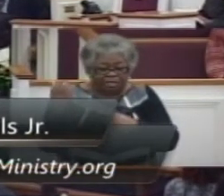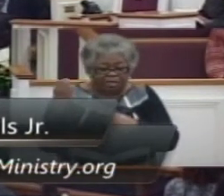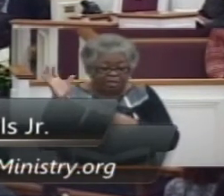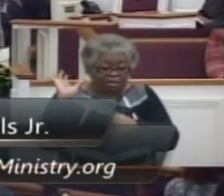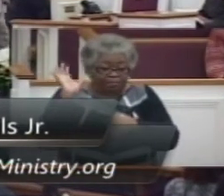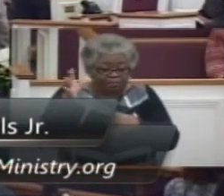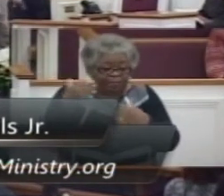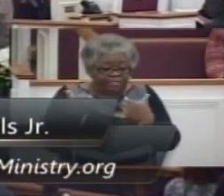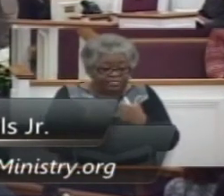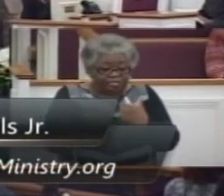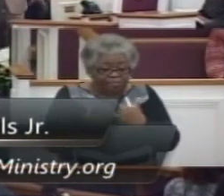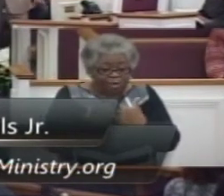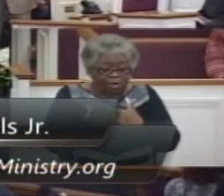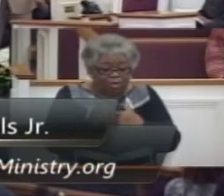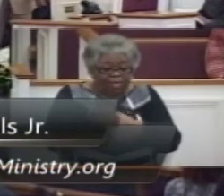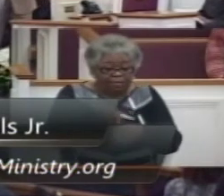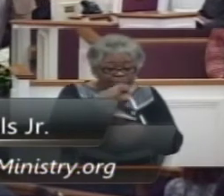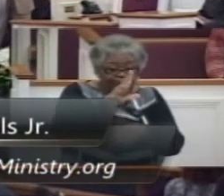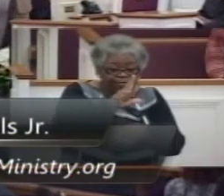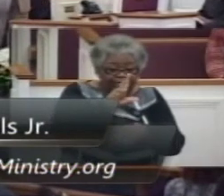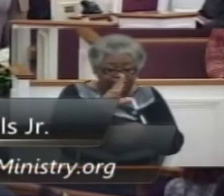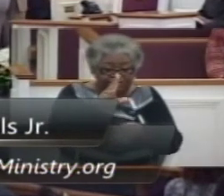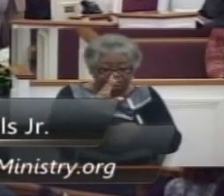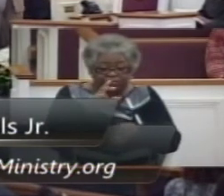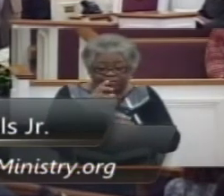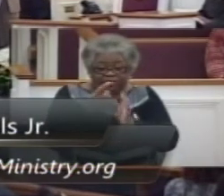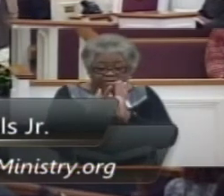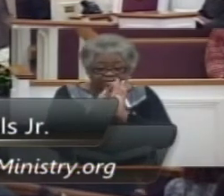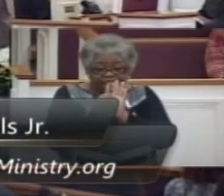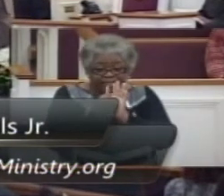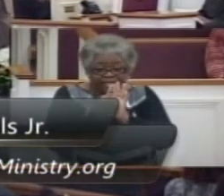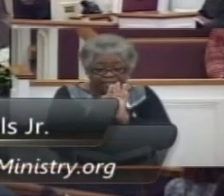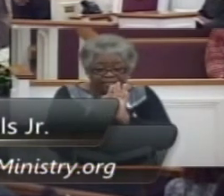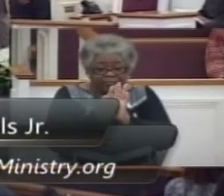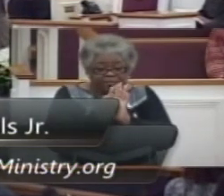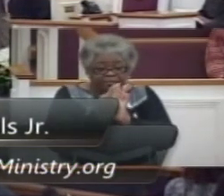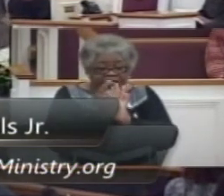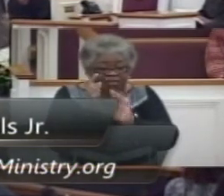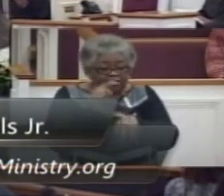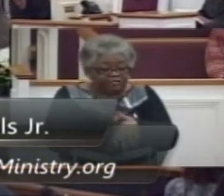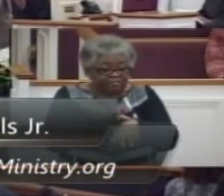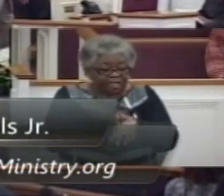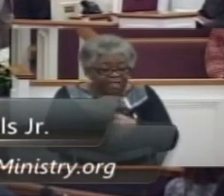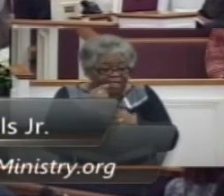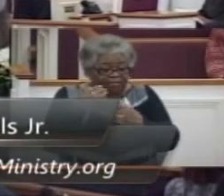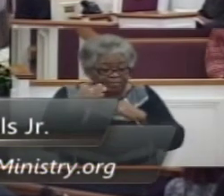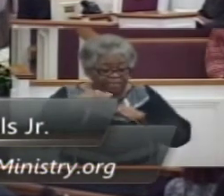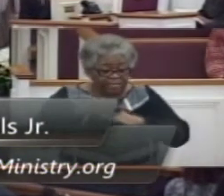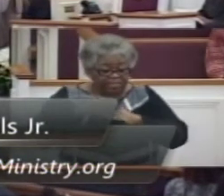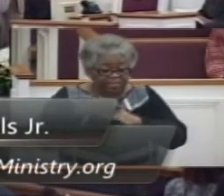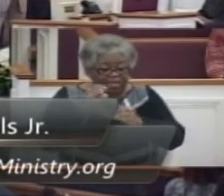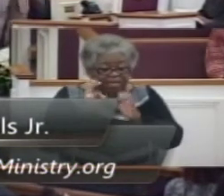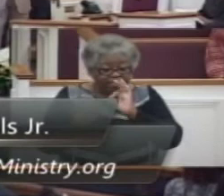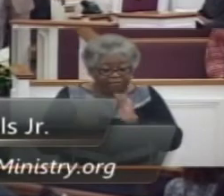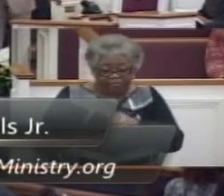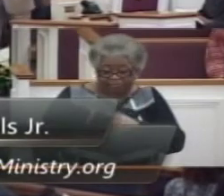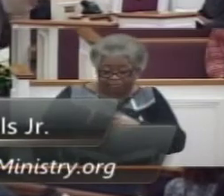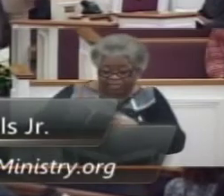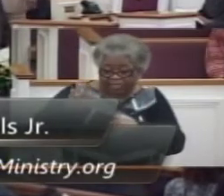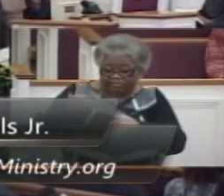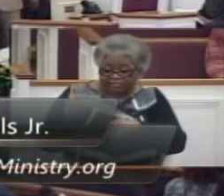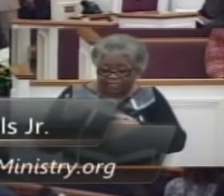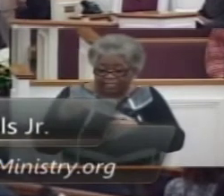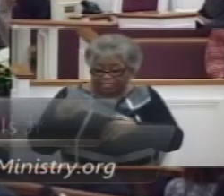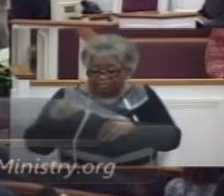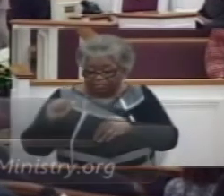3-second time limit. And if a man who's a big man who is a giant stays in that lane too long,